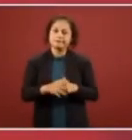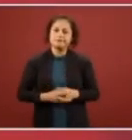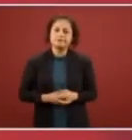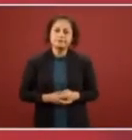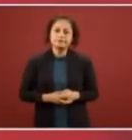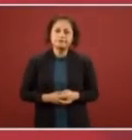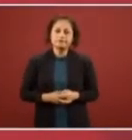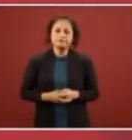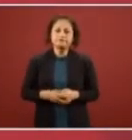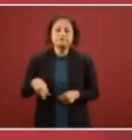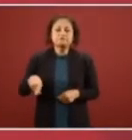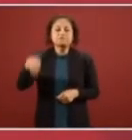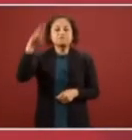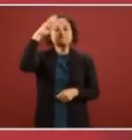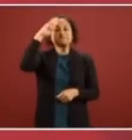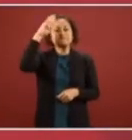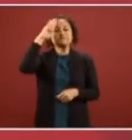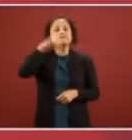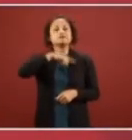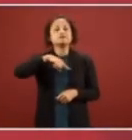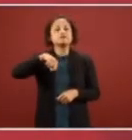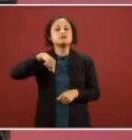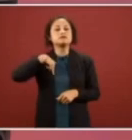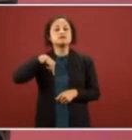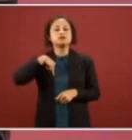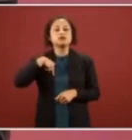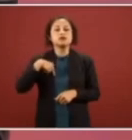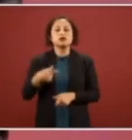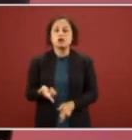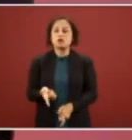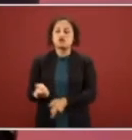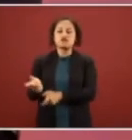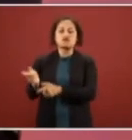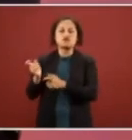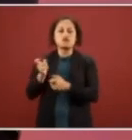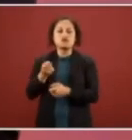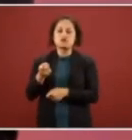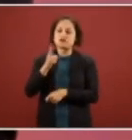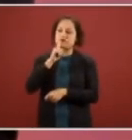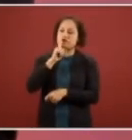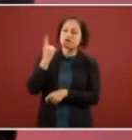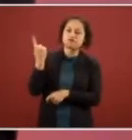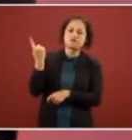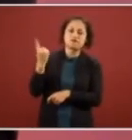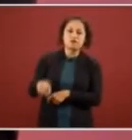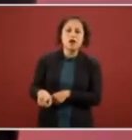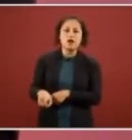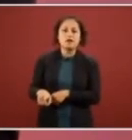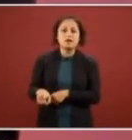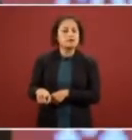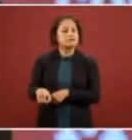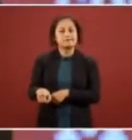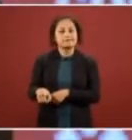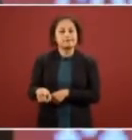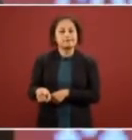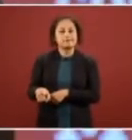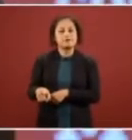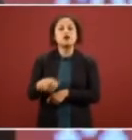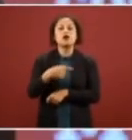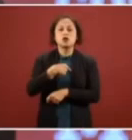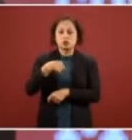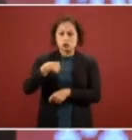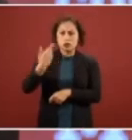el uso de las armas, without the use of arms. Y nosotros insistimos, insistimos, insistimos. And we